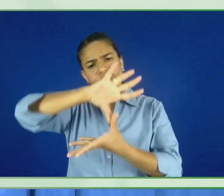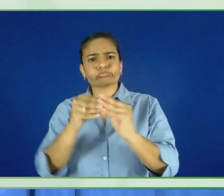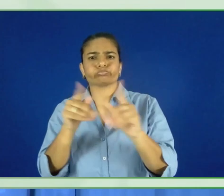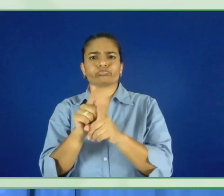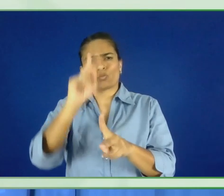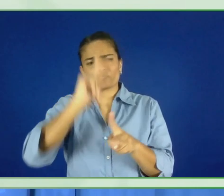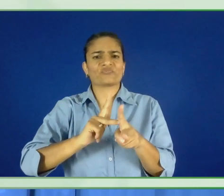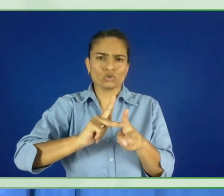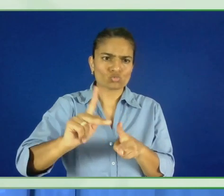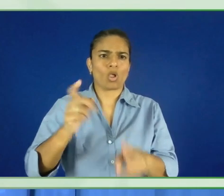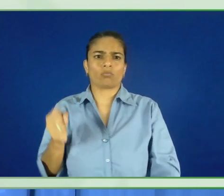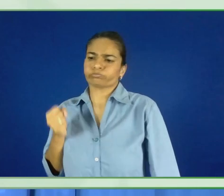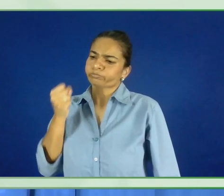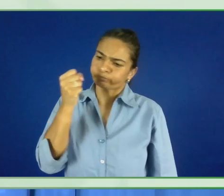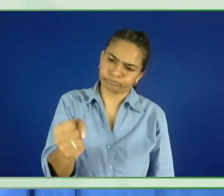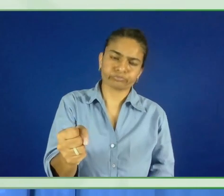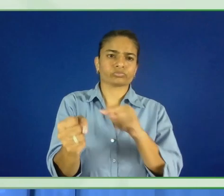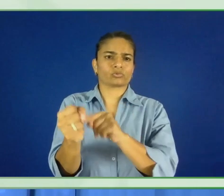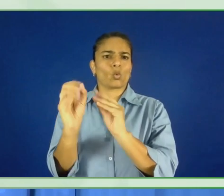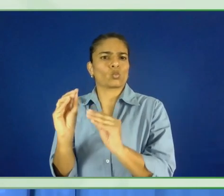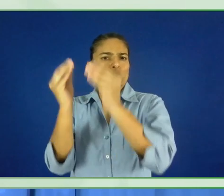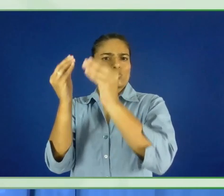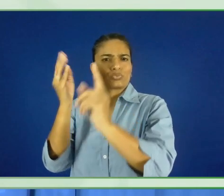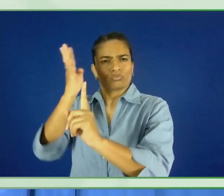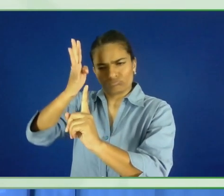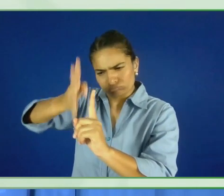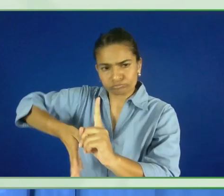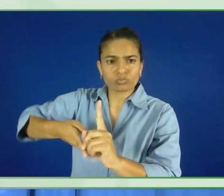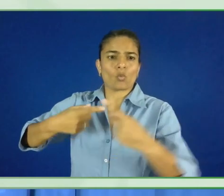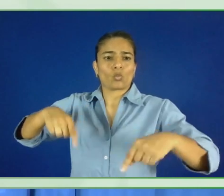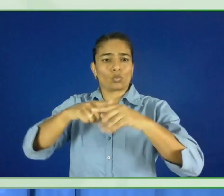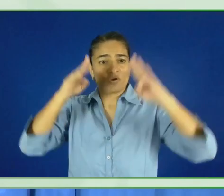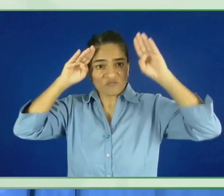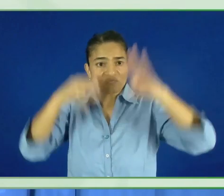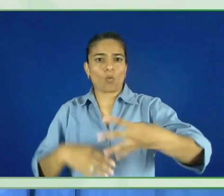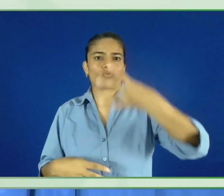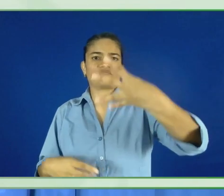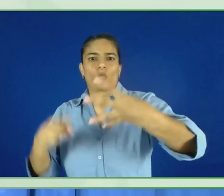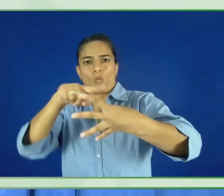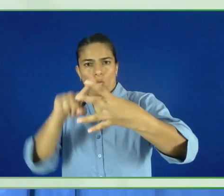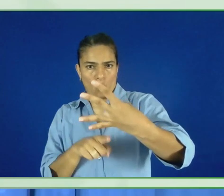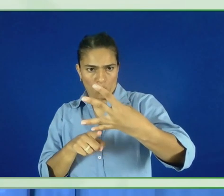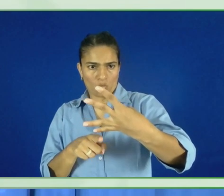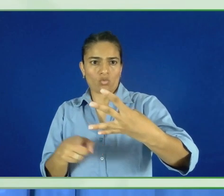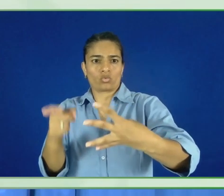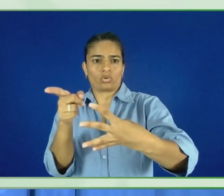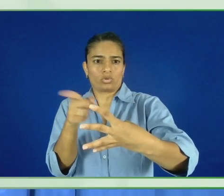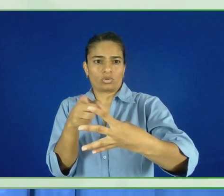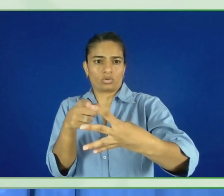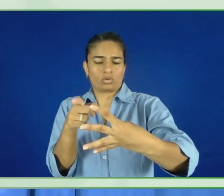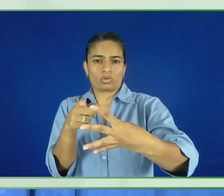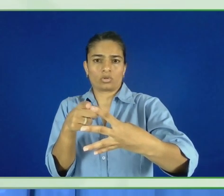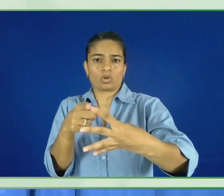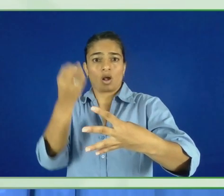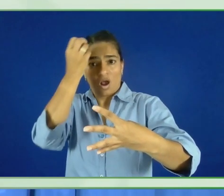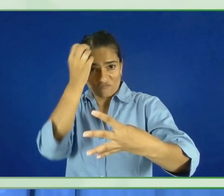works through 4 steps that are inform, prepare, train, and connect. So this is